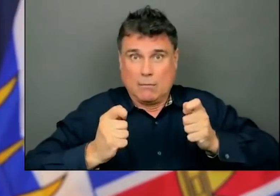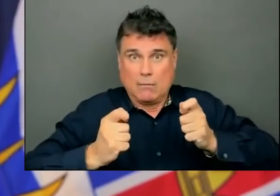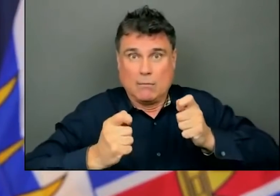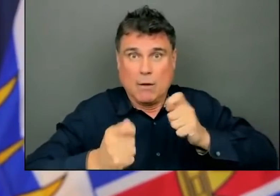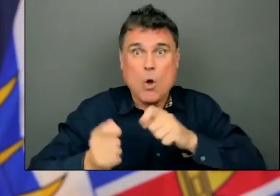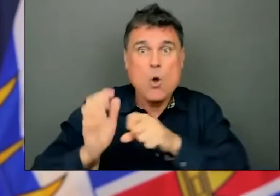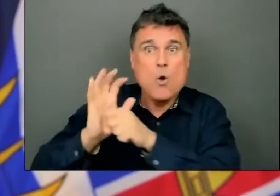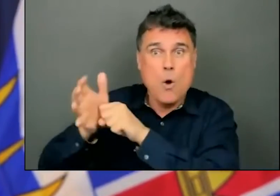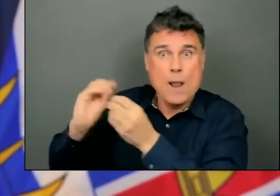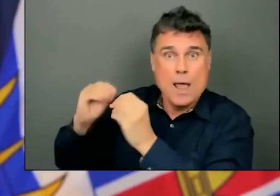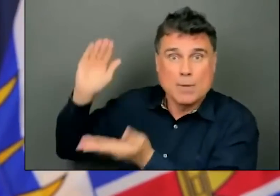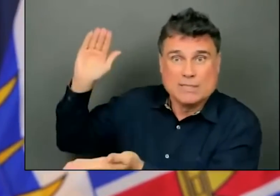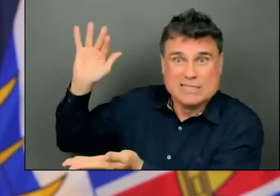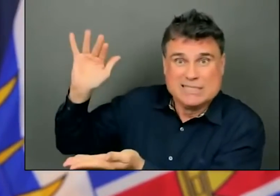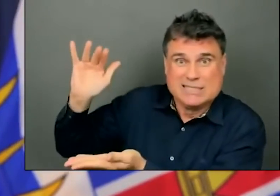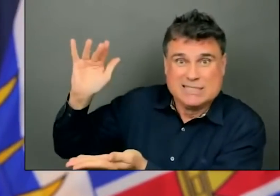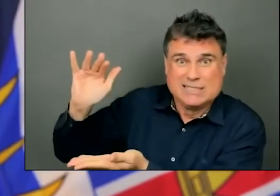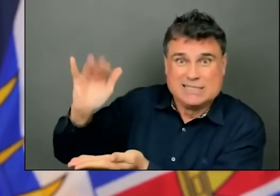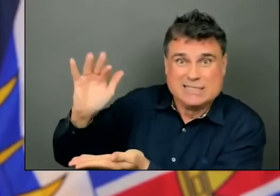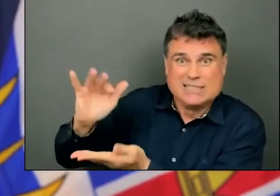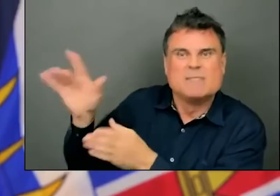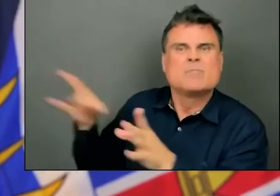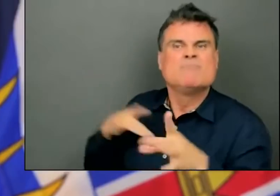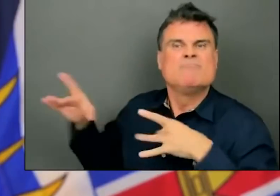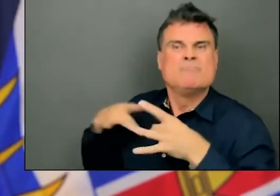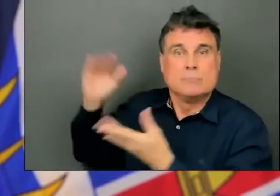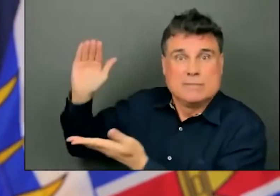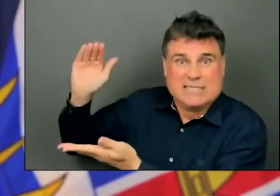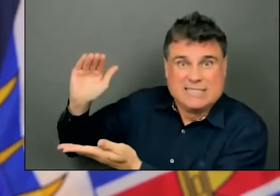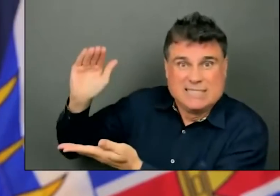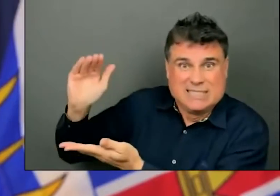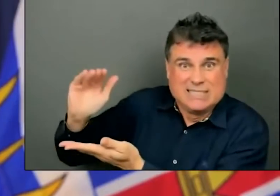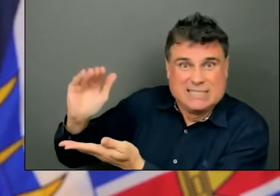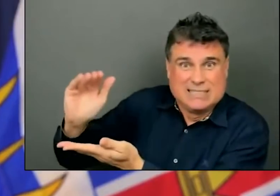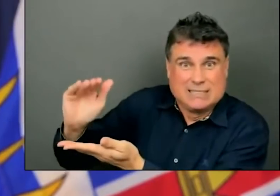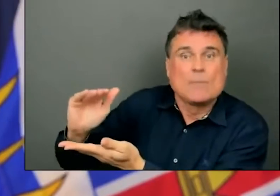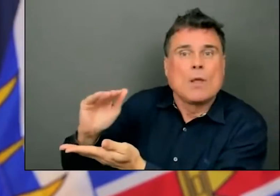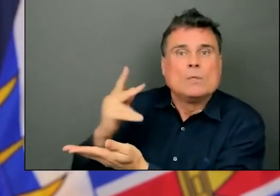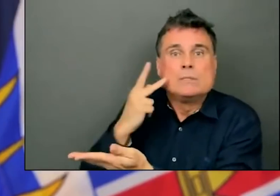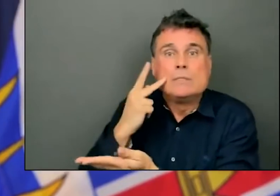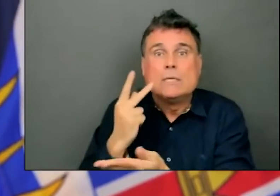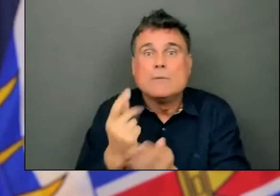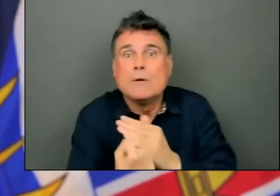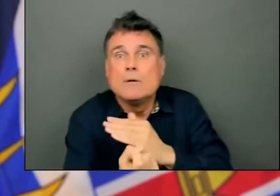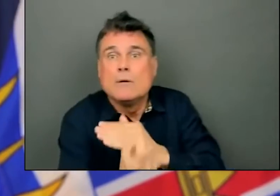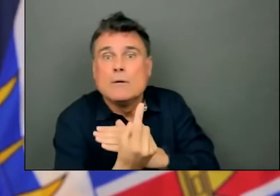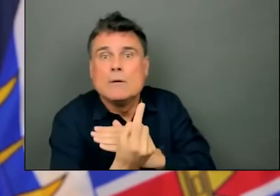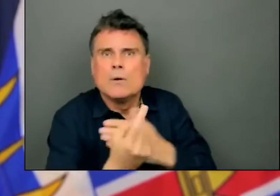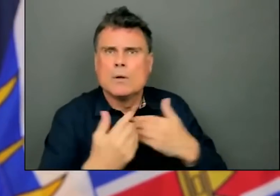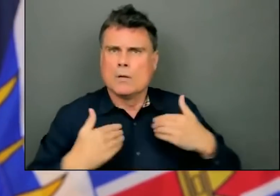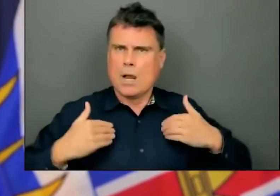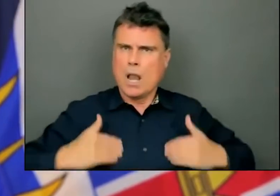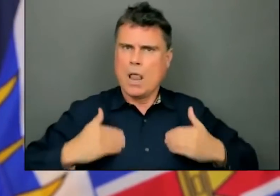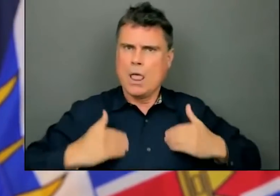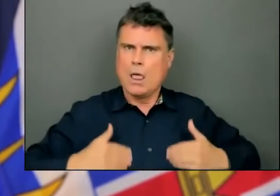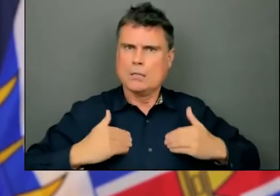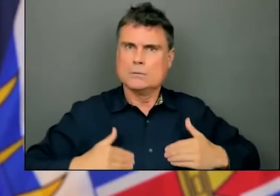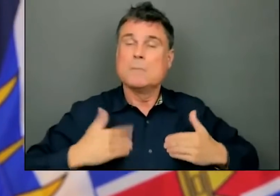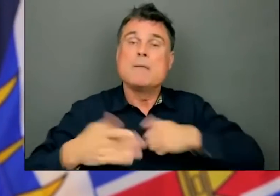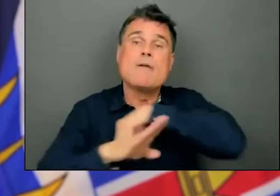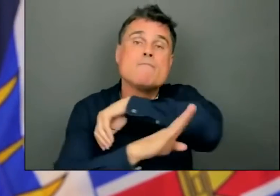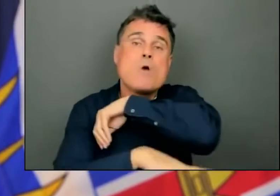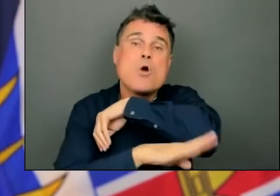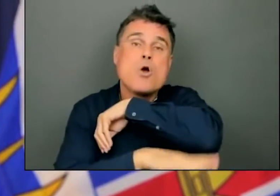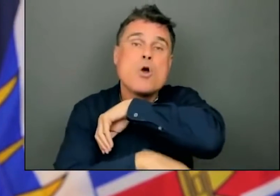communities, when we start to see sporadic increase in cases of respiratory illness next fall, maybe, or